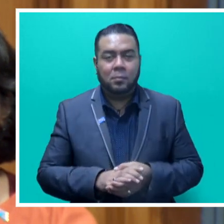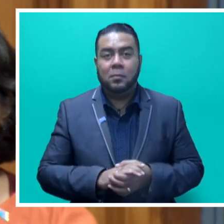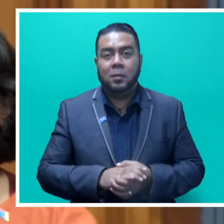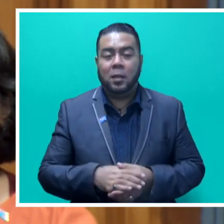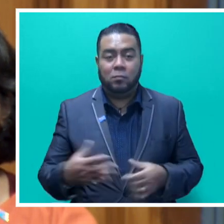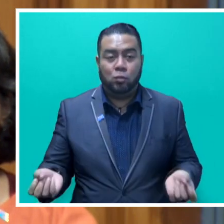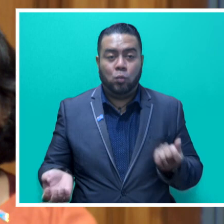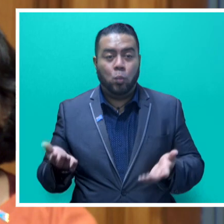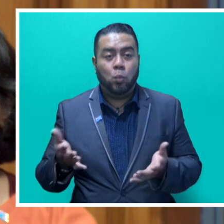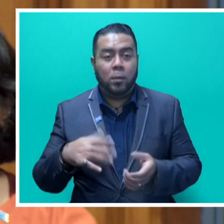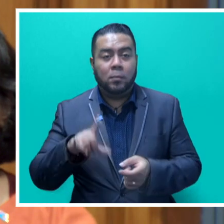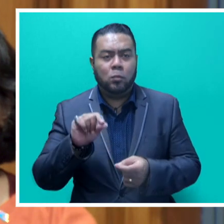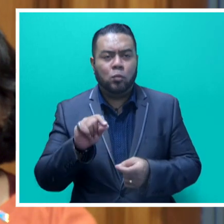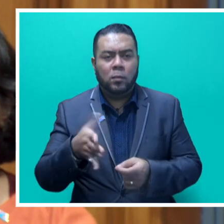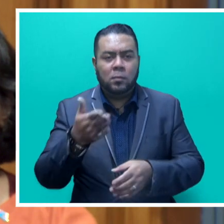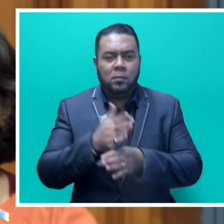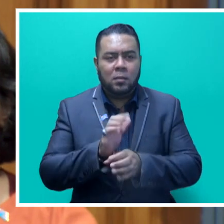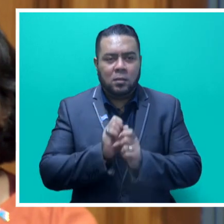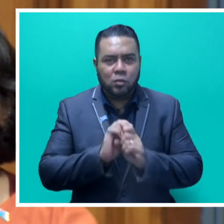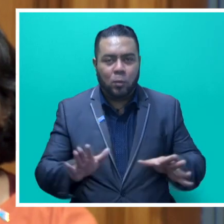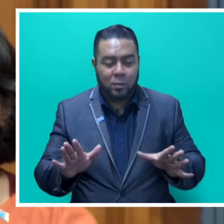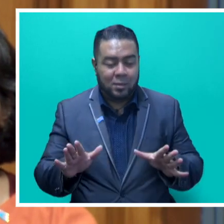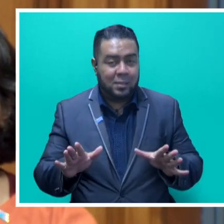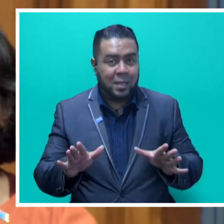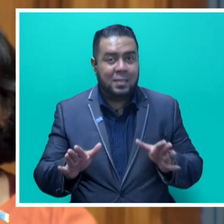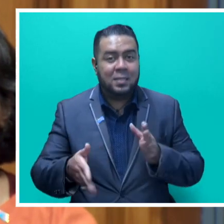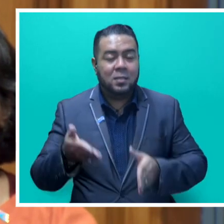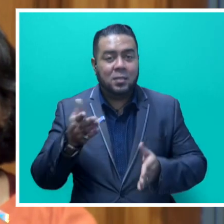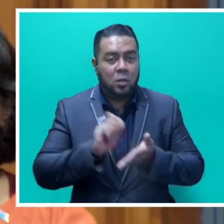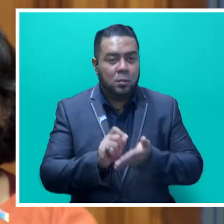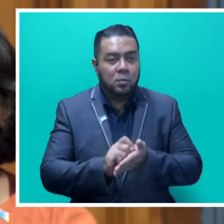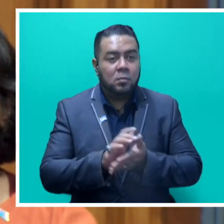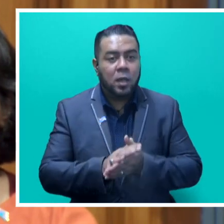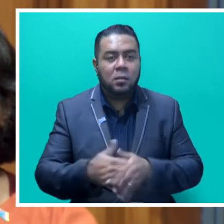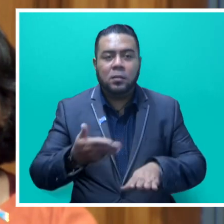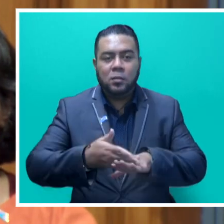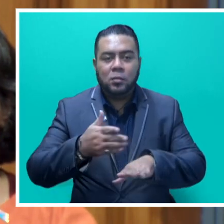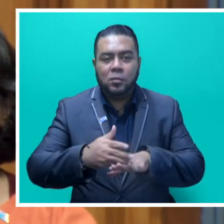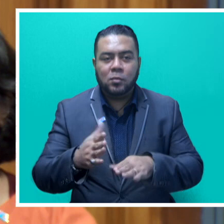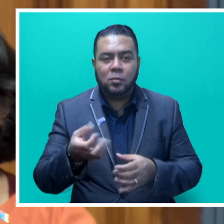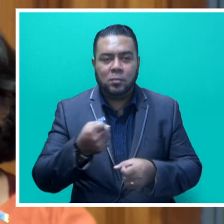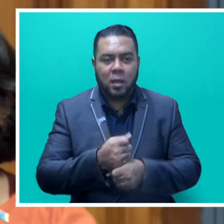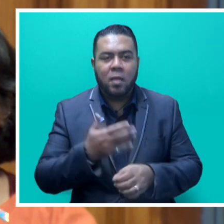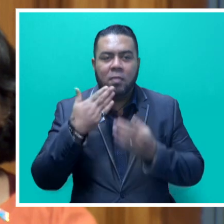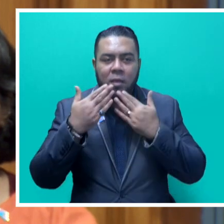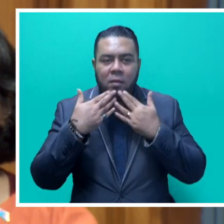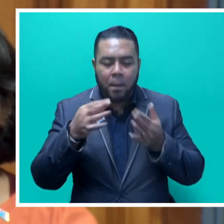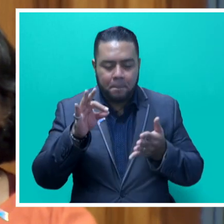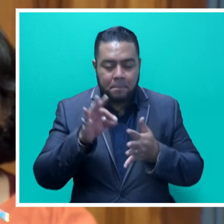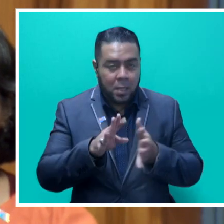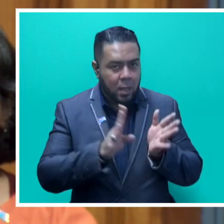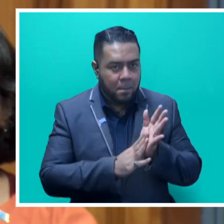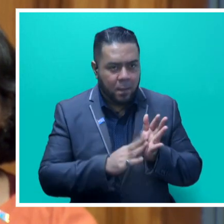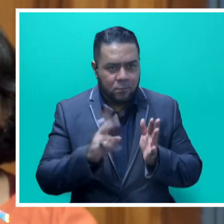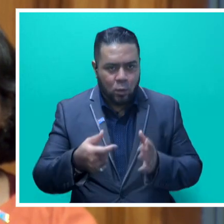candidate, responsibilities of General Secretary, as well as life generally, and as a new grandparent. And I thank the Prime Minister for his